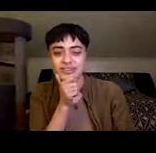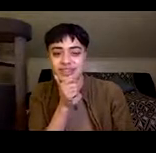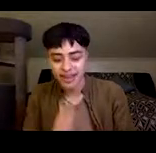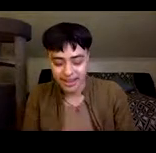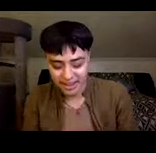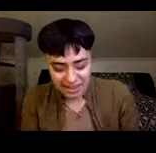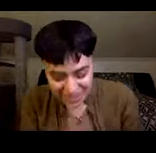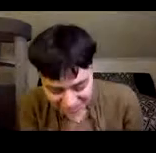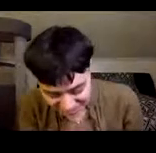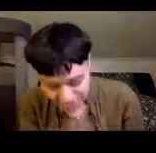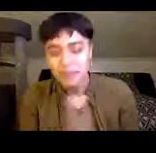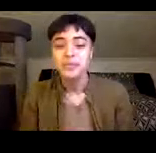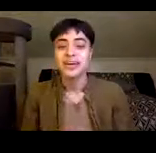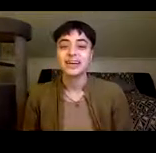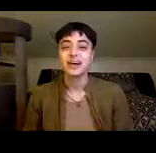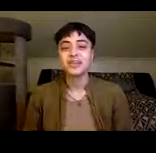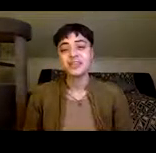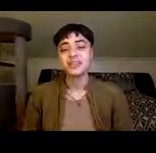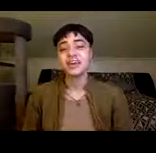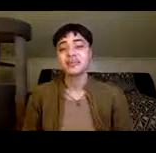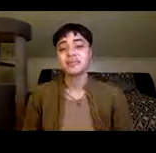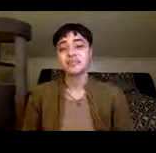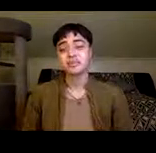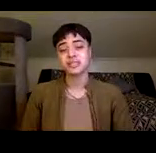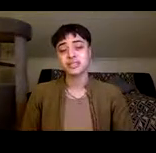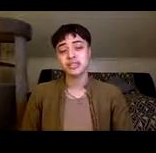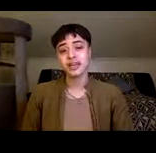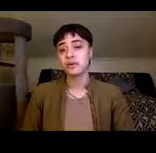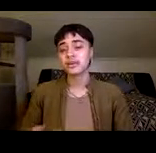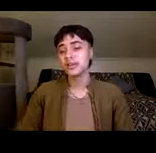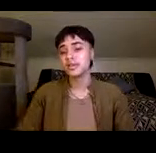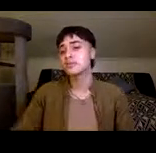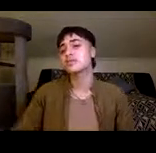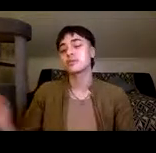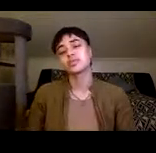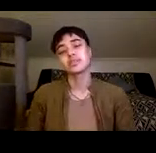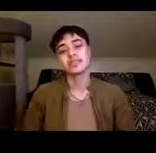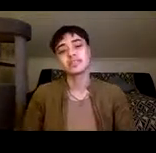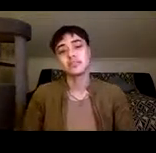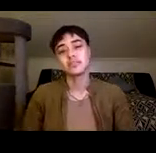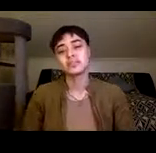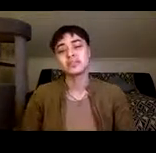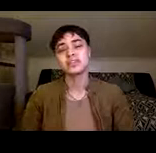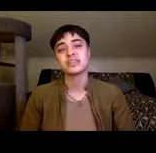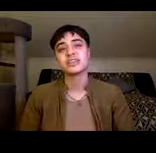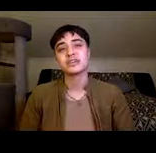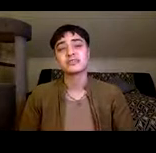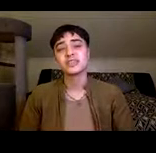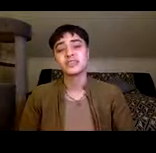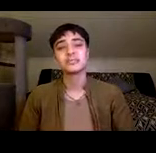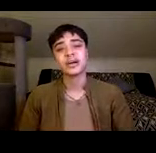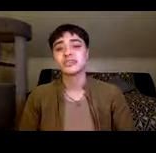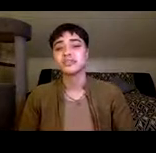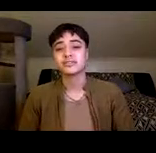I don't like that. But other than that, this winter and walking through the winter landscape has been